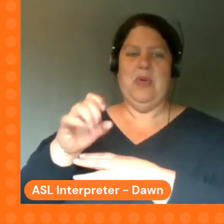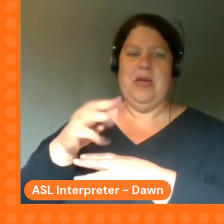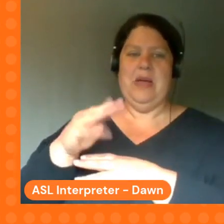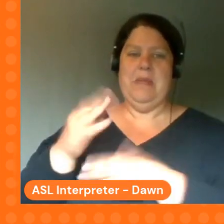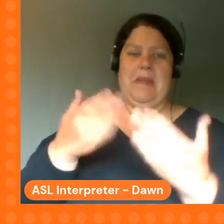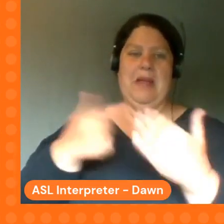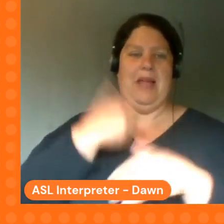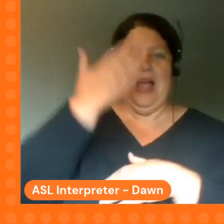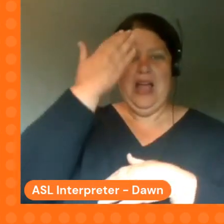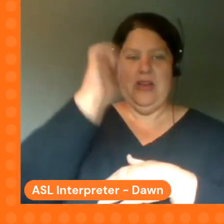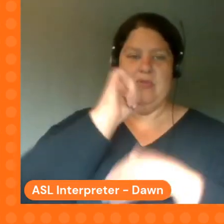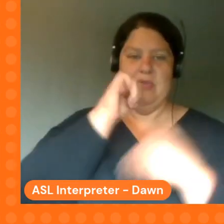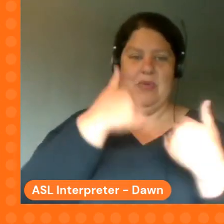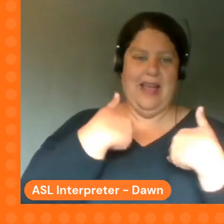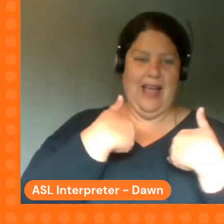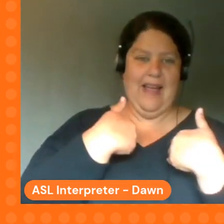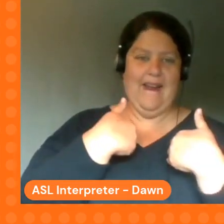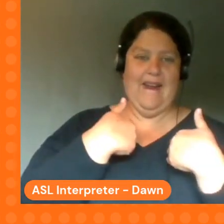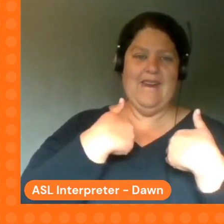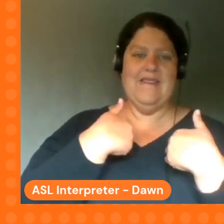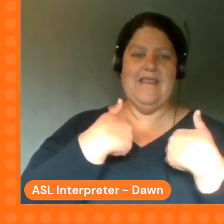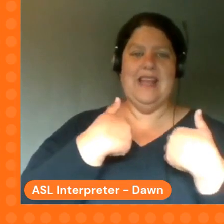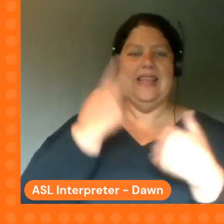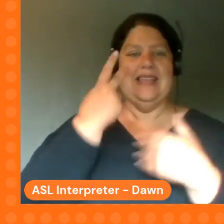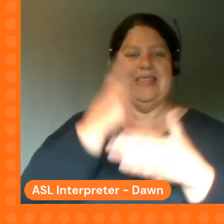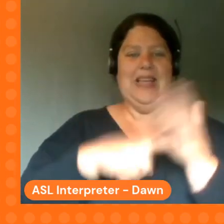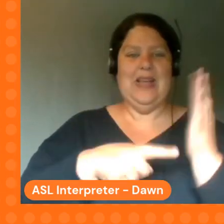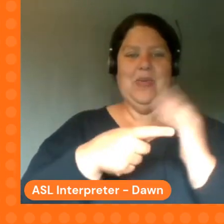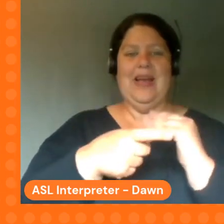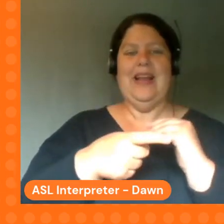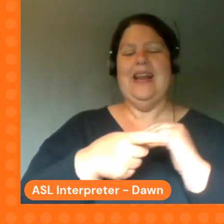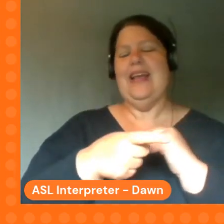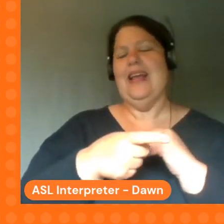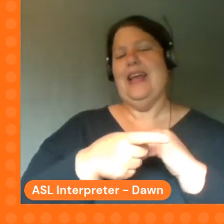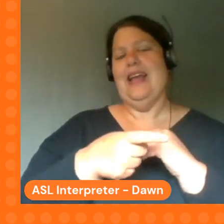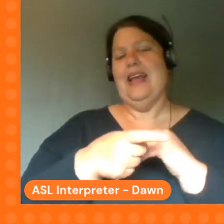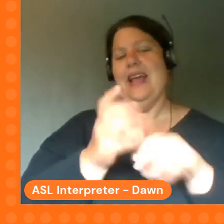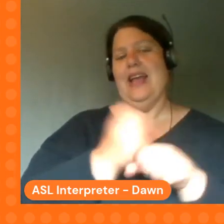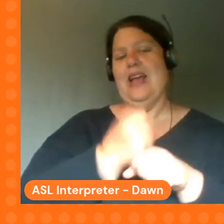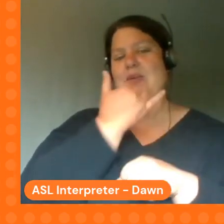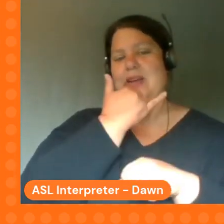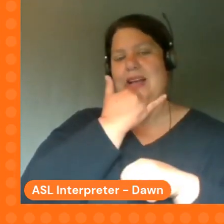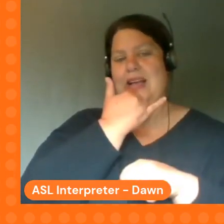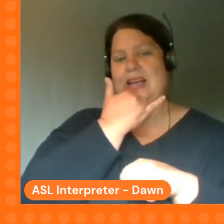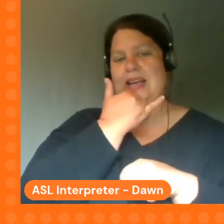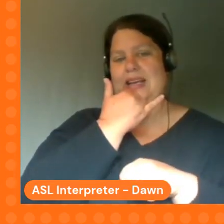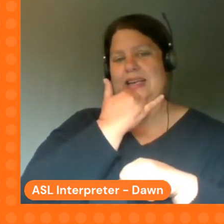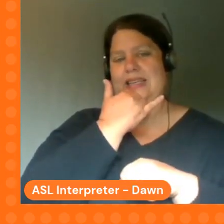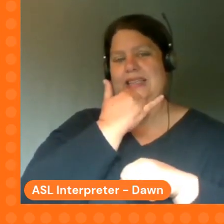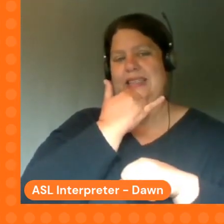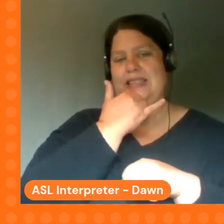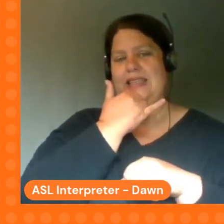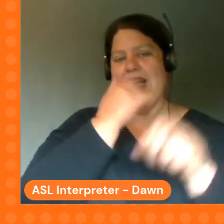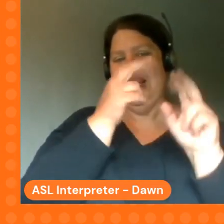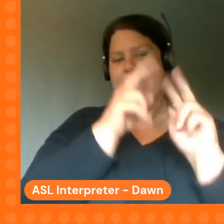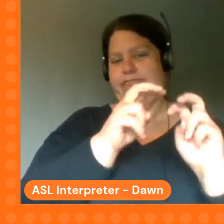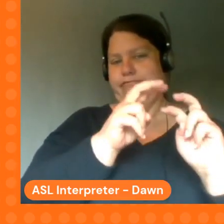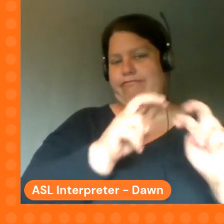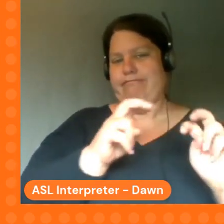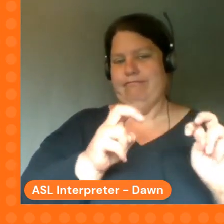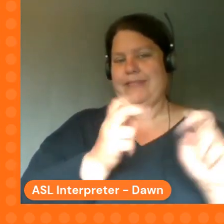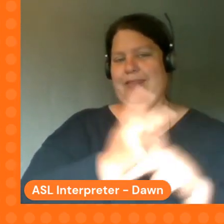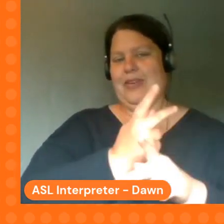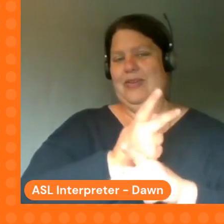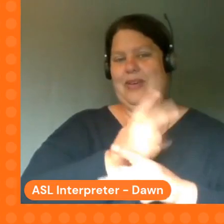material, and see what it gets wrong or what it's biased about. And just poke at the edges and then talk about it. It's a really fun way to do